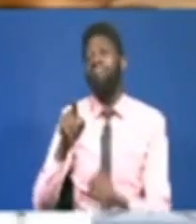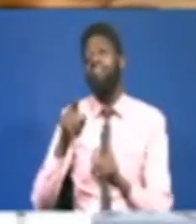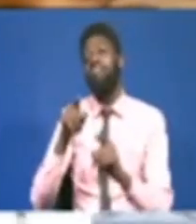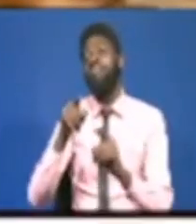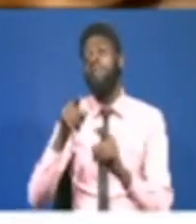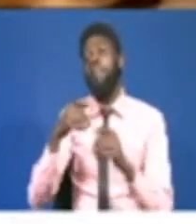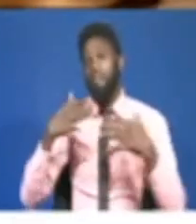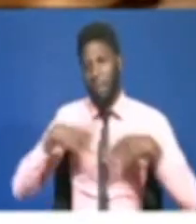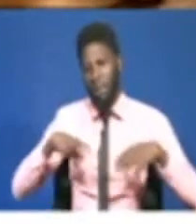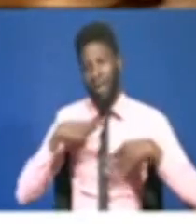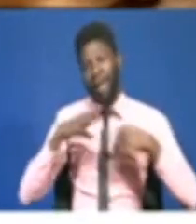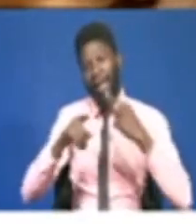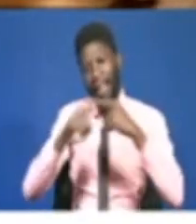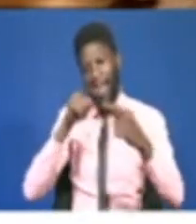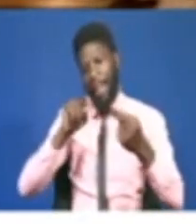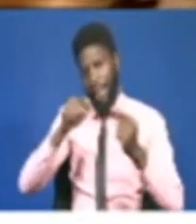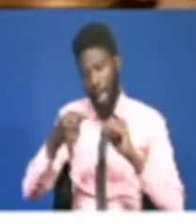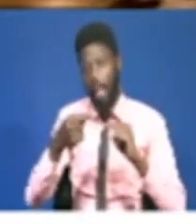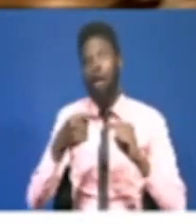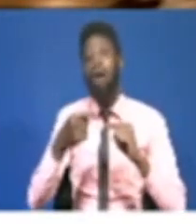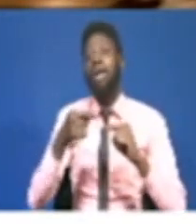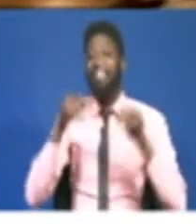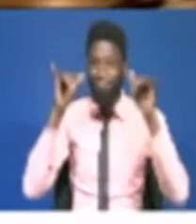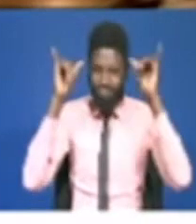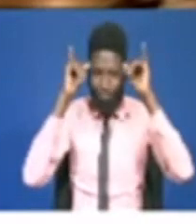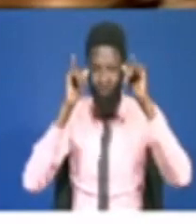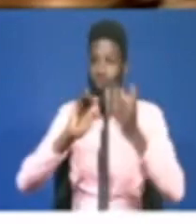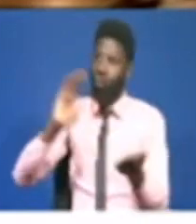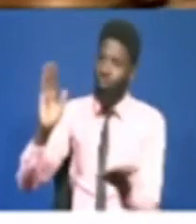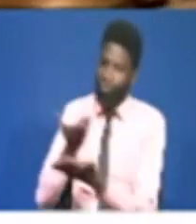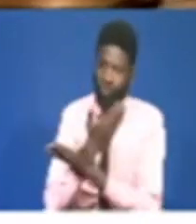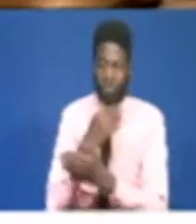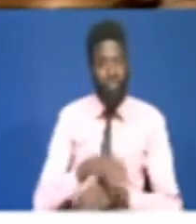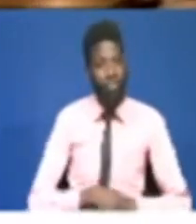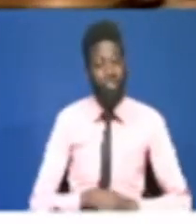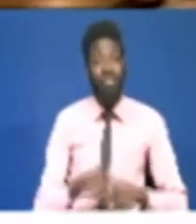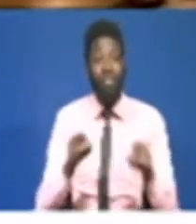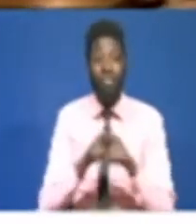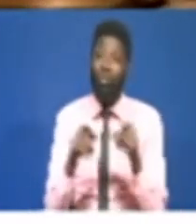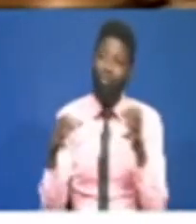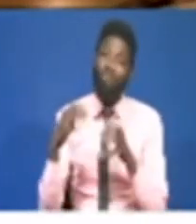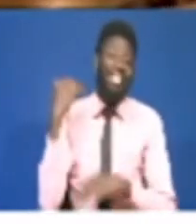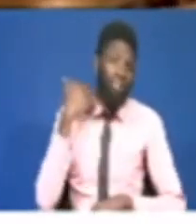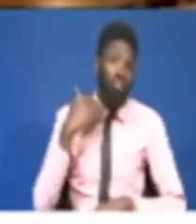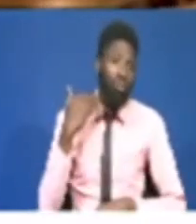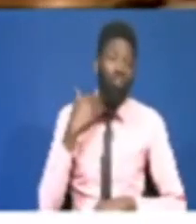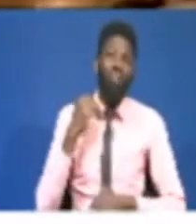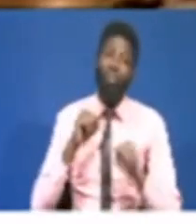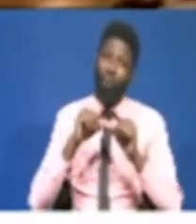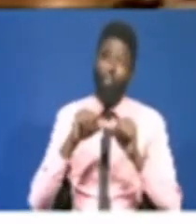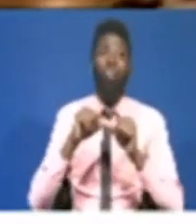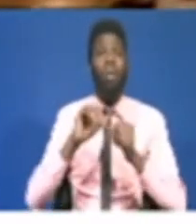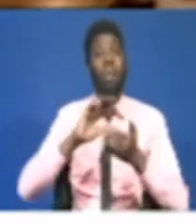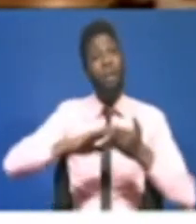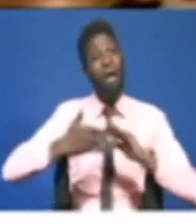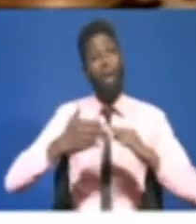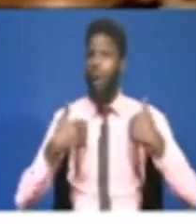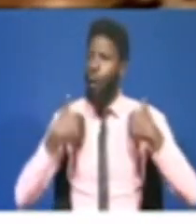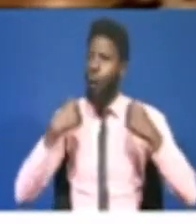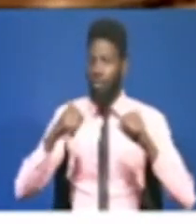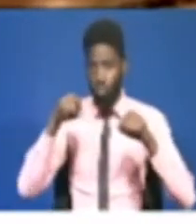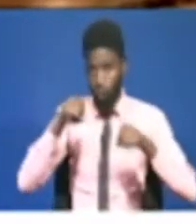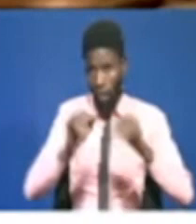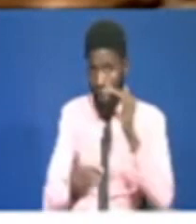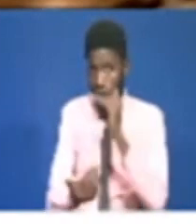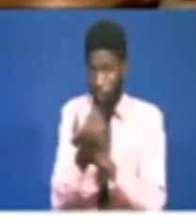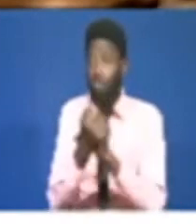cattle. As if that was not enough, the criminals continue to be bolder by the day. This morning, they